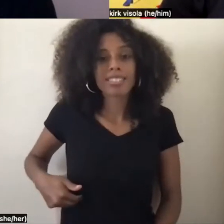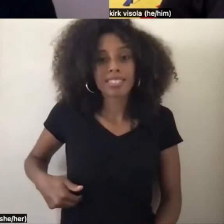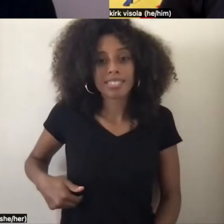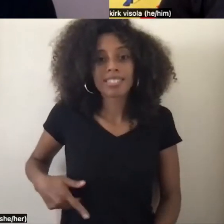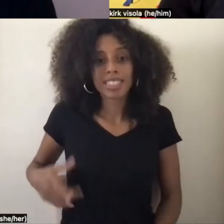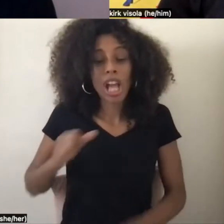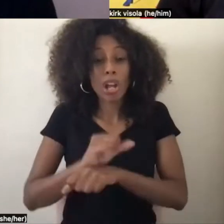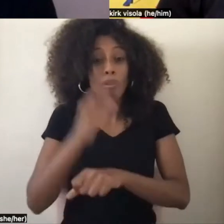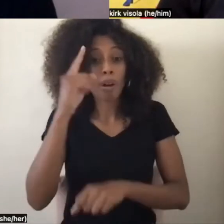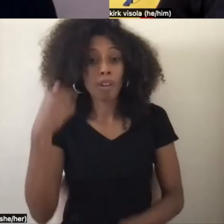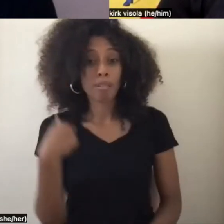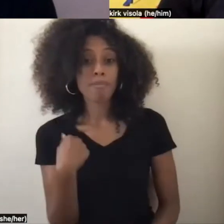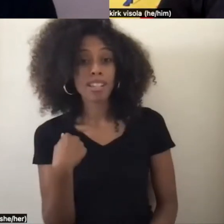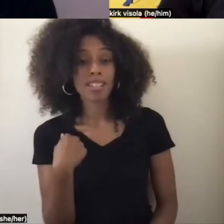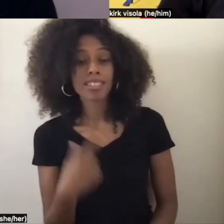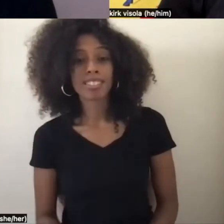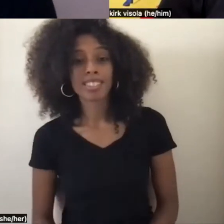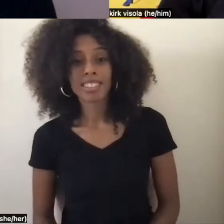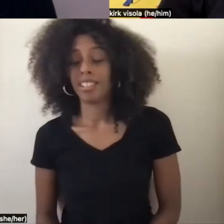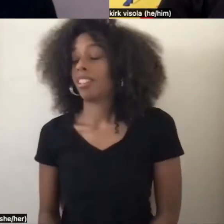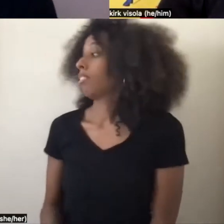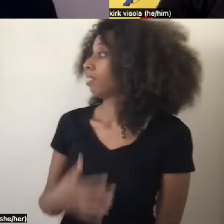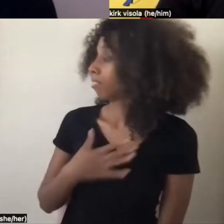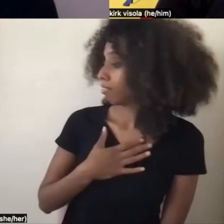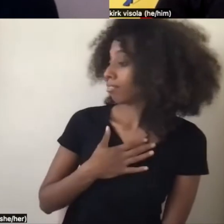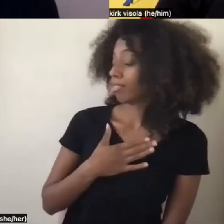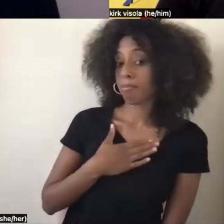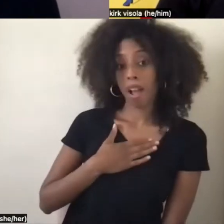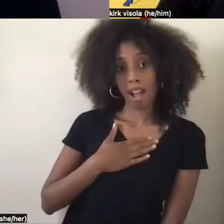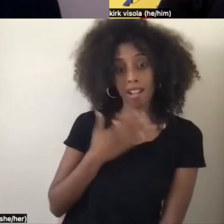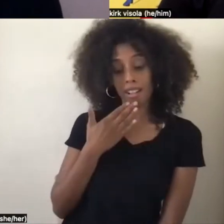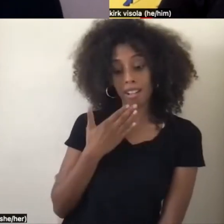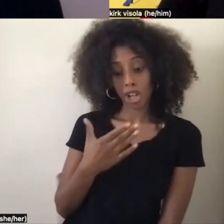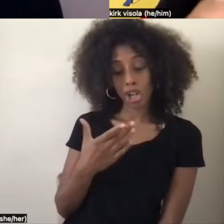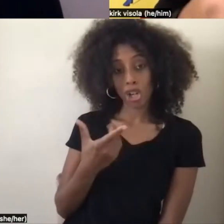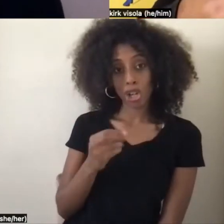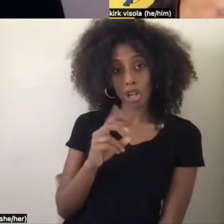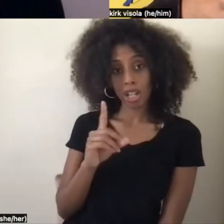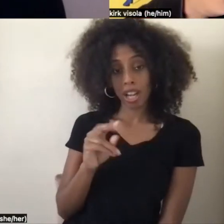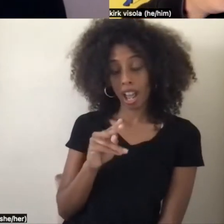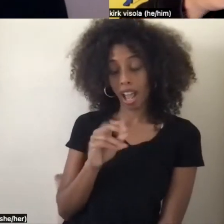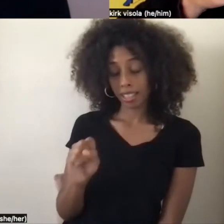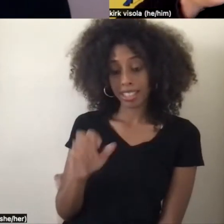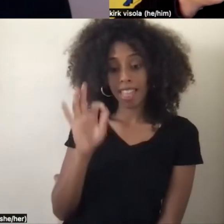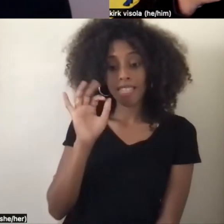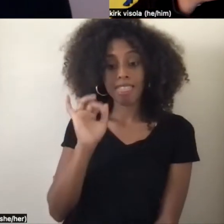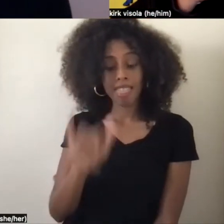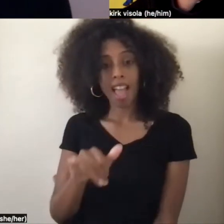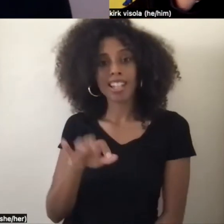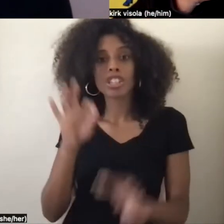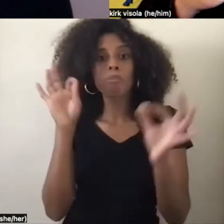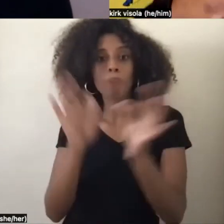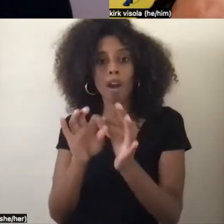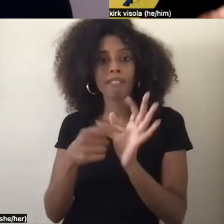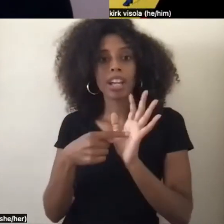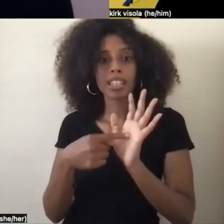My goodness. A perfect example, especially in your field. Like, there are so many